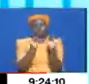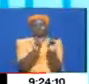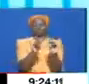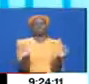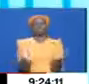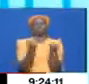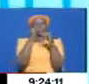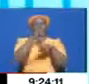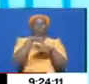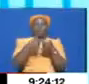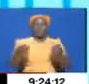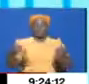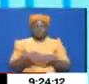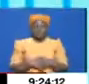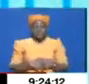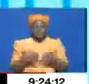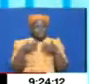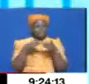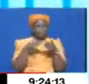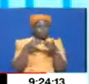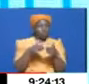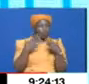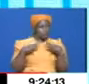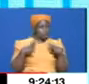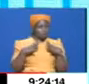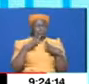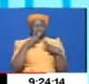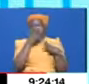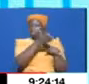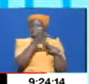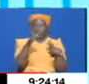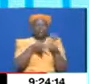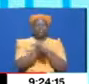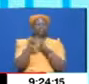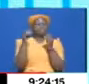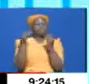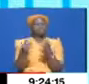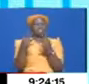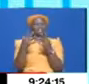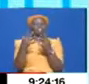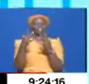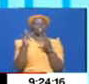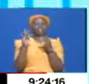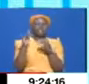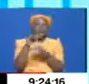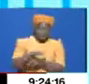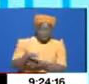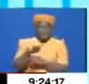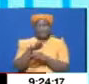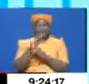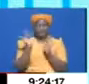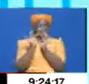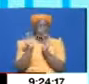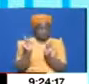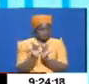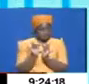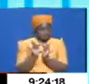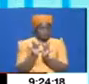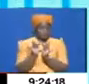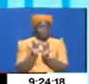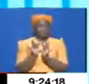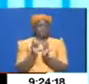online. Sexual predators lurk in every corner of these internet superhighways. And the UNICEF report I quoted earlier notes